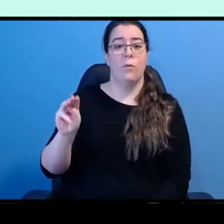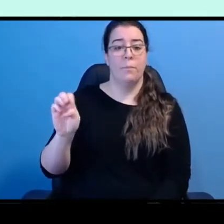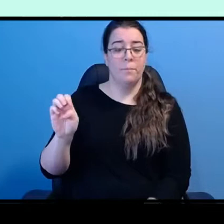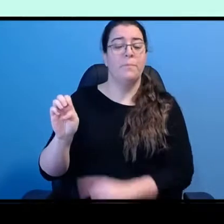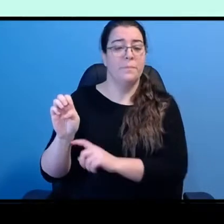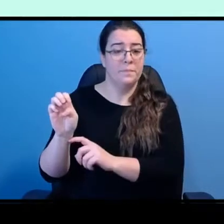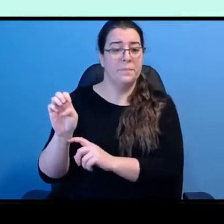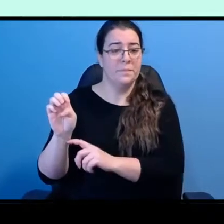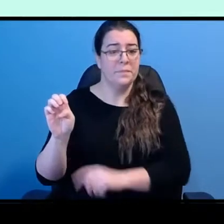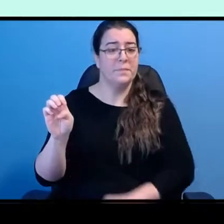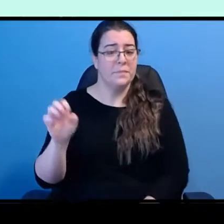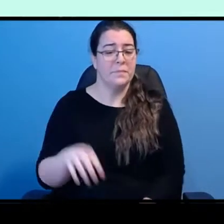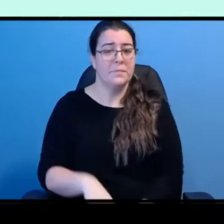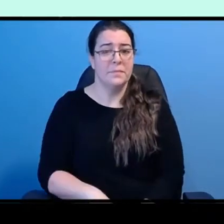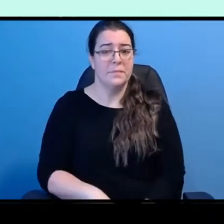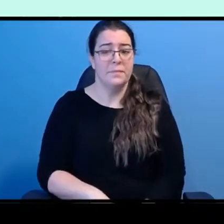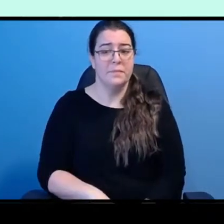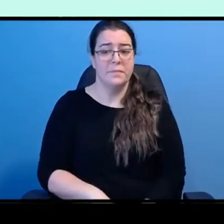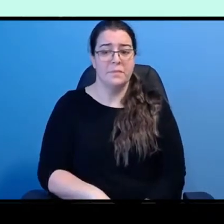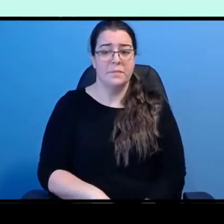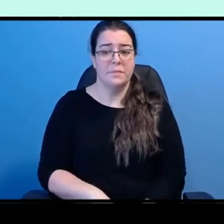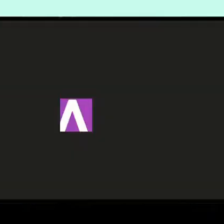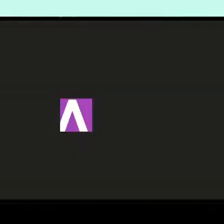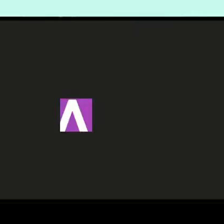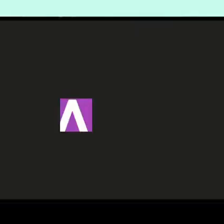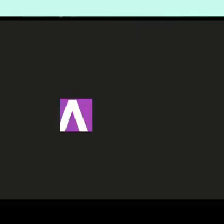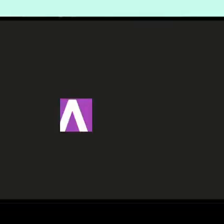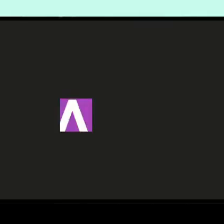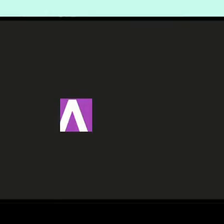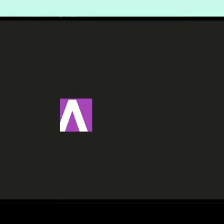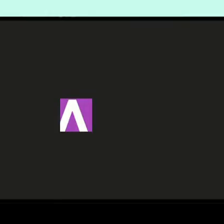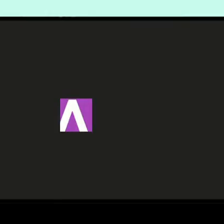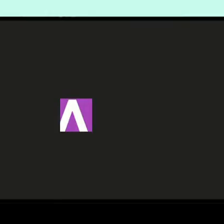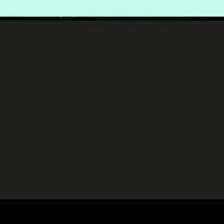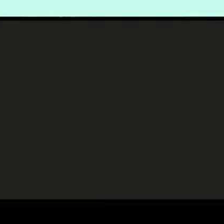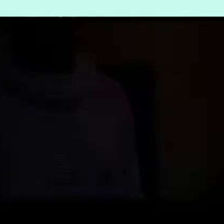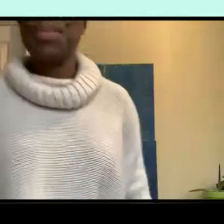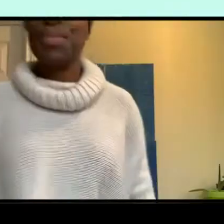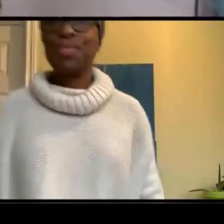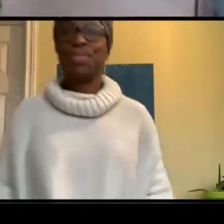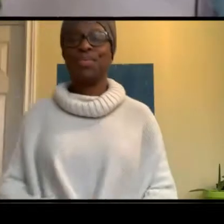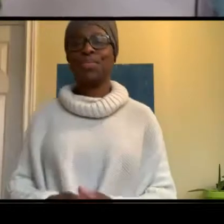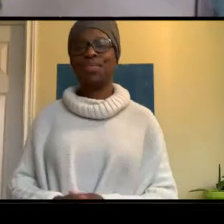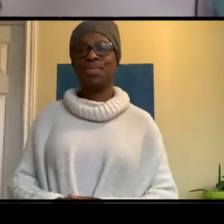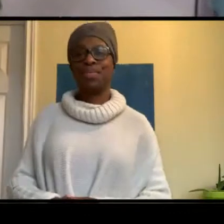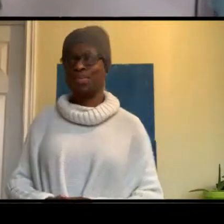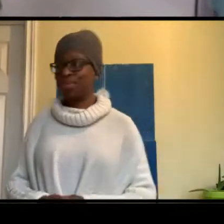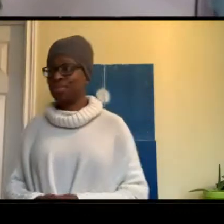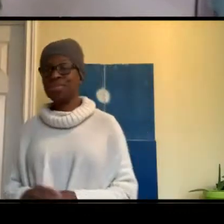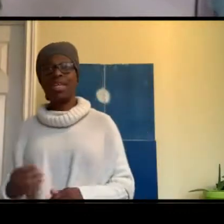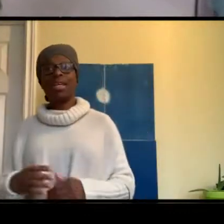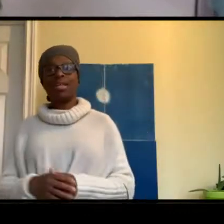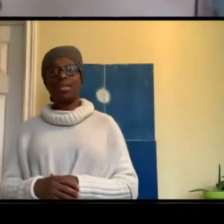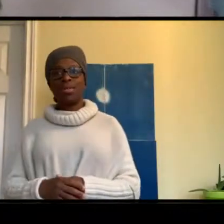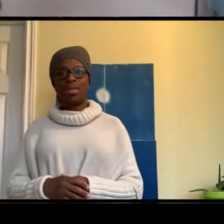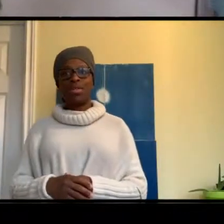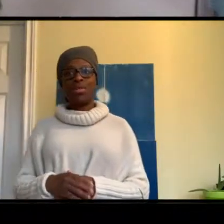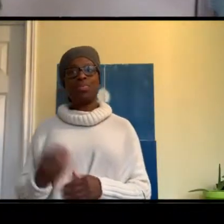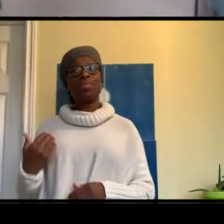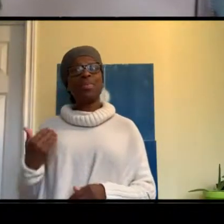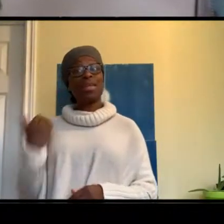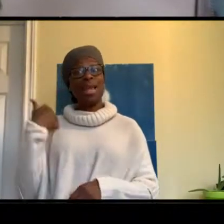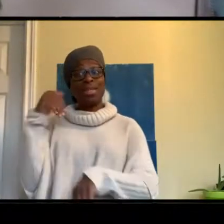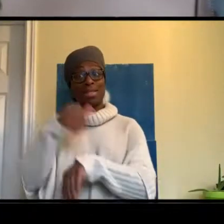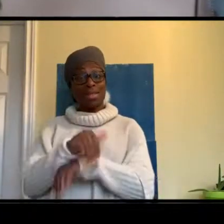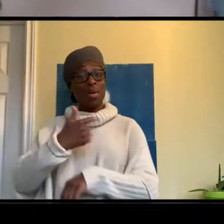their showcase, and even with these 7 very talented artists, you'd be surprised to hear